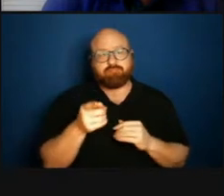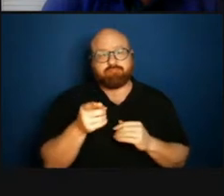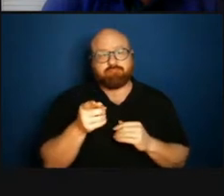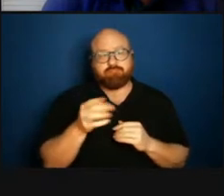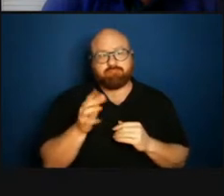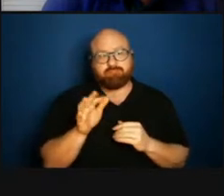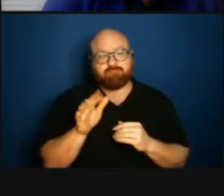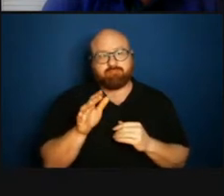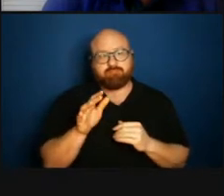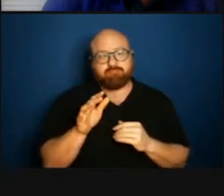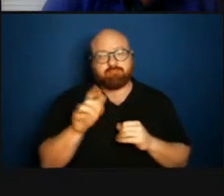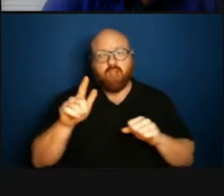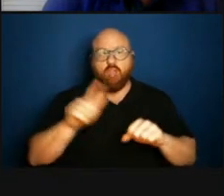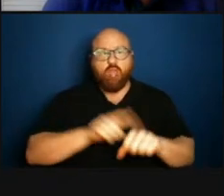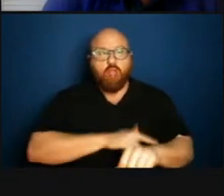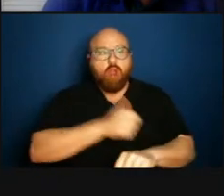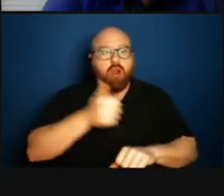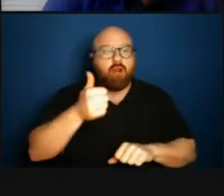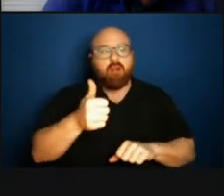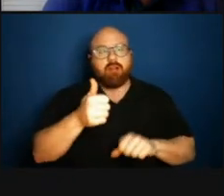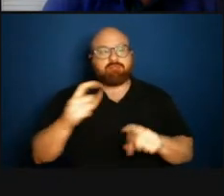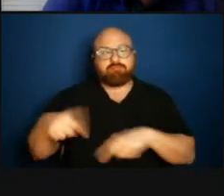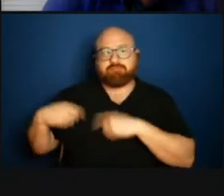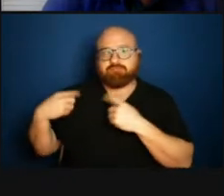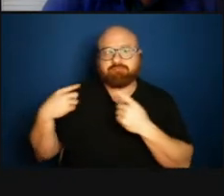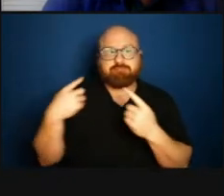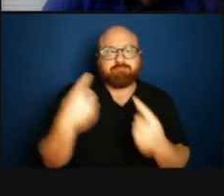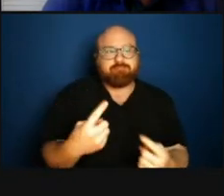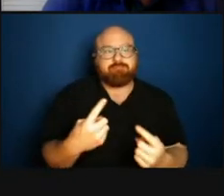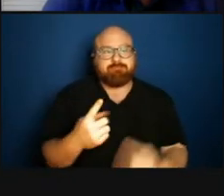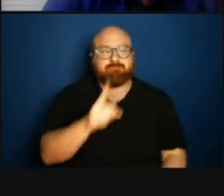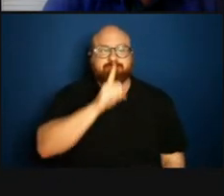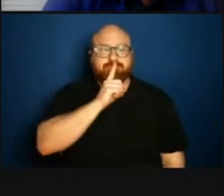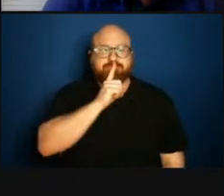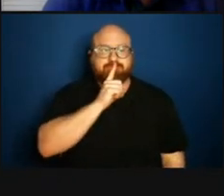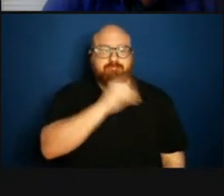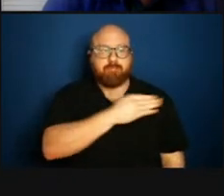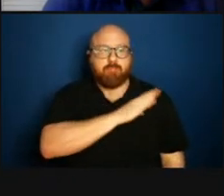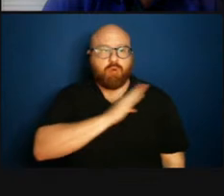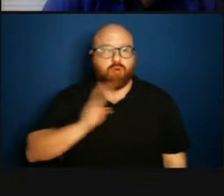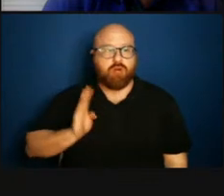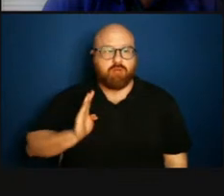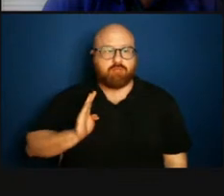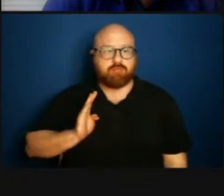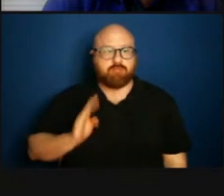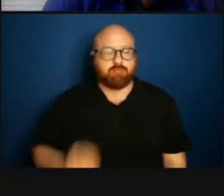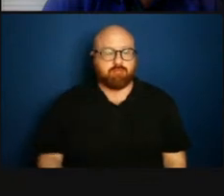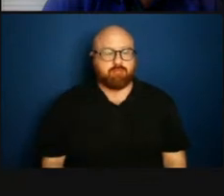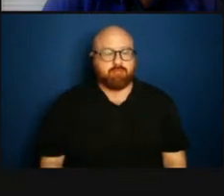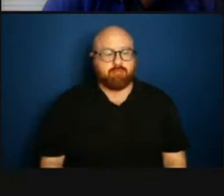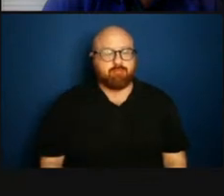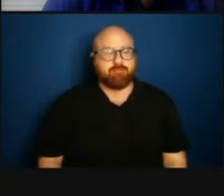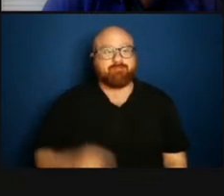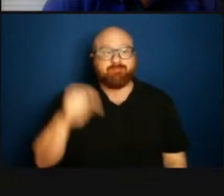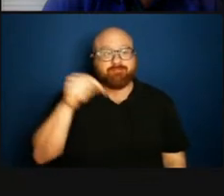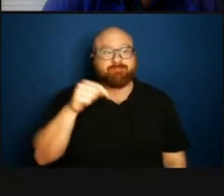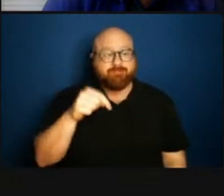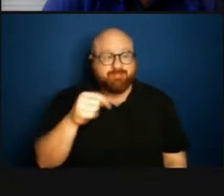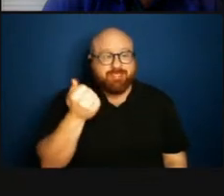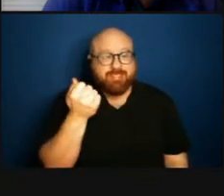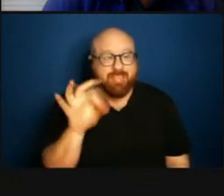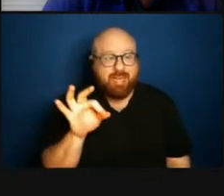the longest existing censorship board. It was eventually removed in 1981